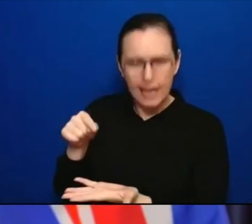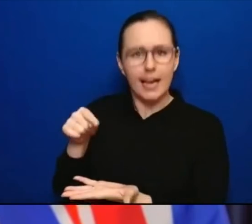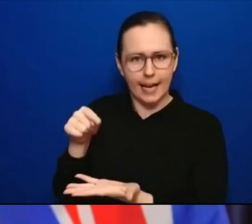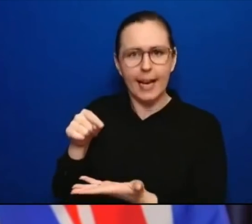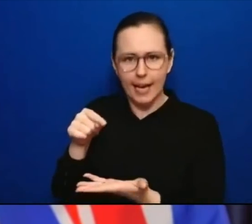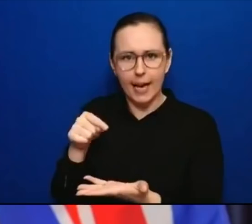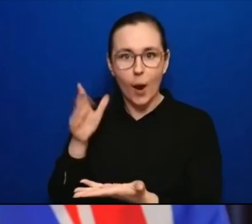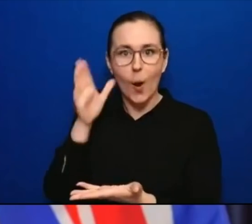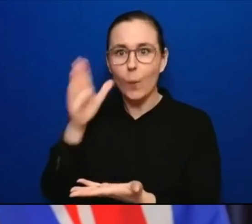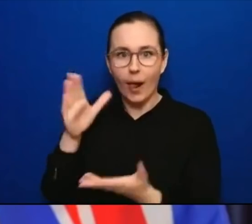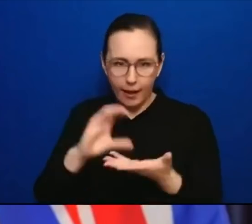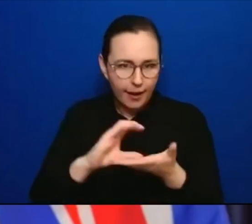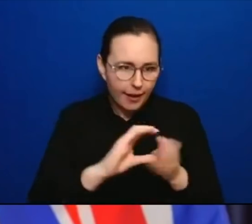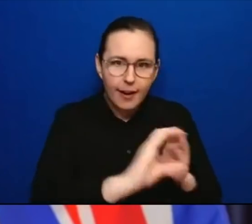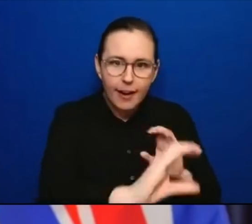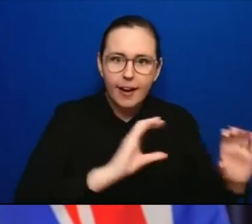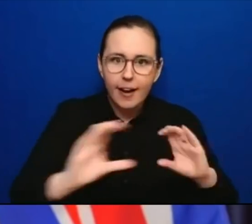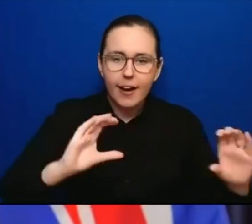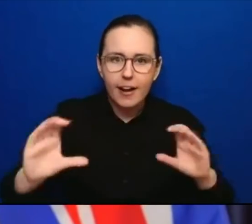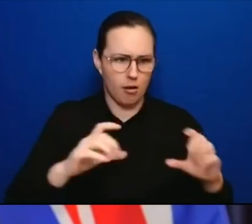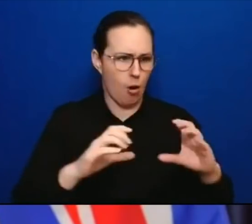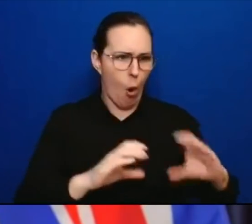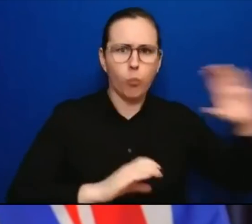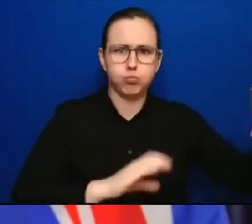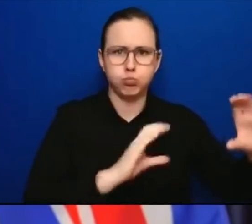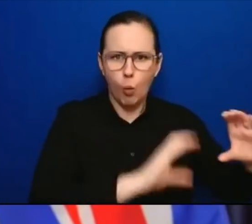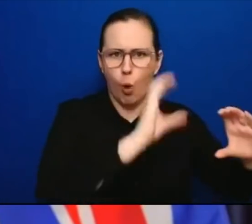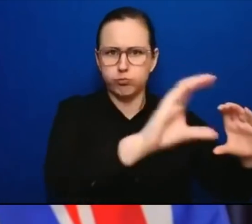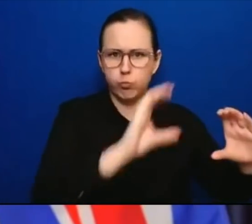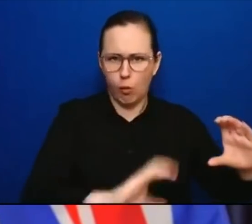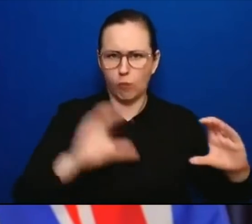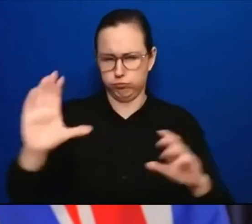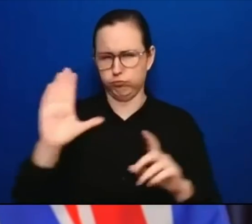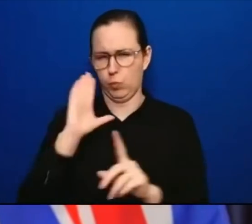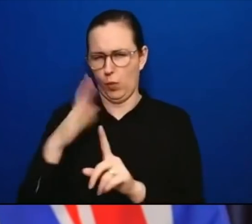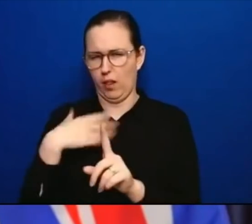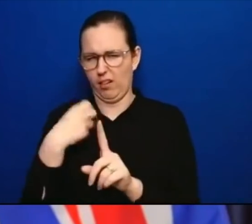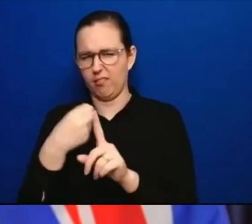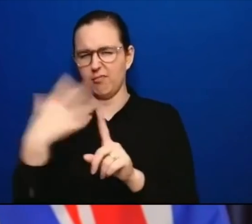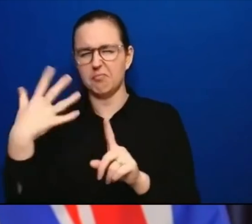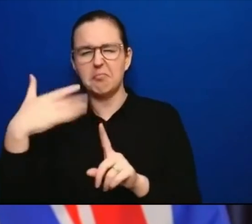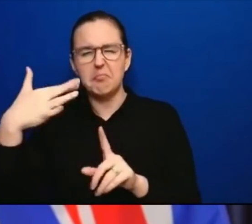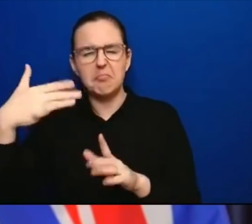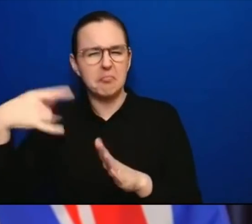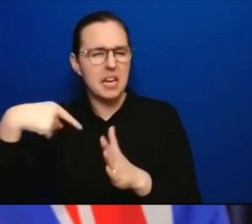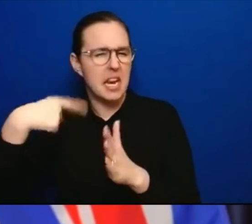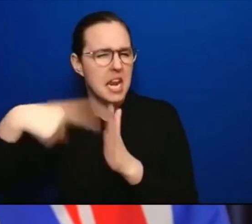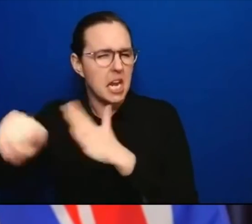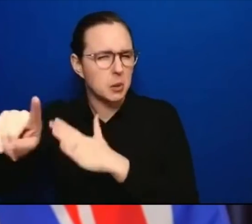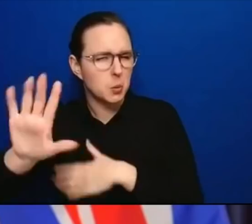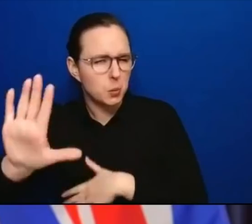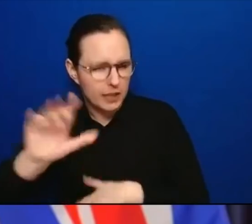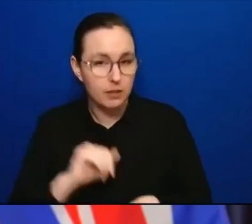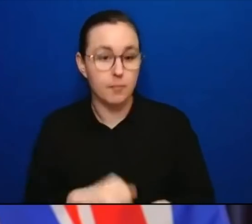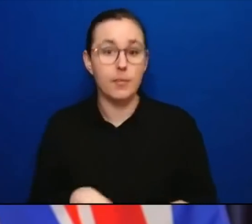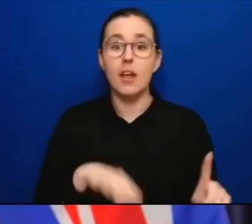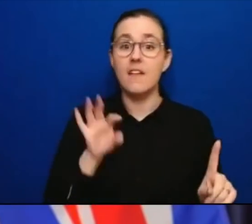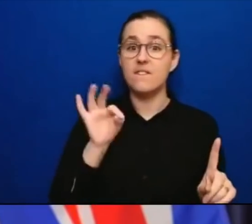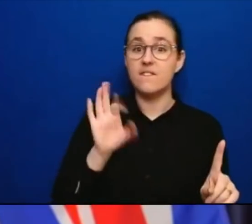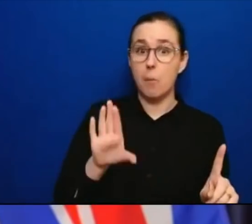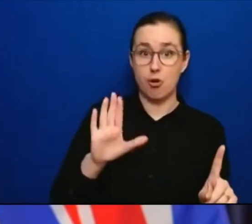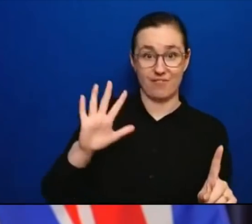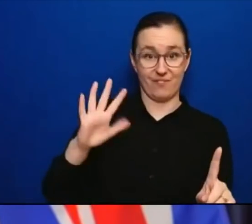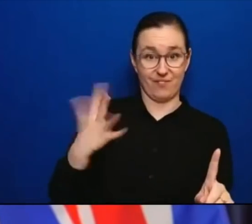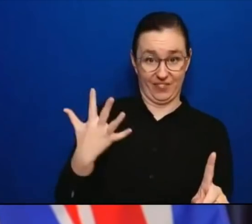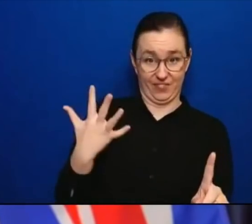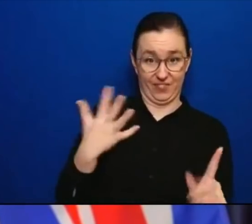be working over the days to come on a larger distribution approach, and we will have more to say about that in the next week or so. As of February